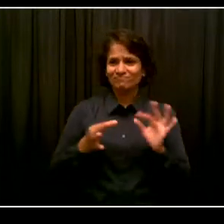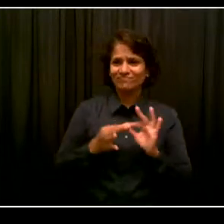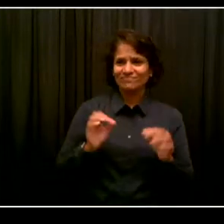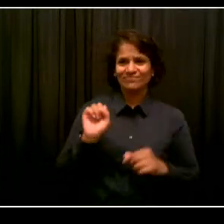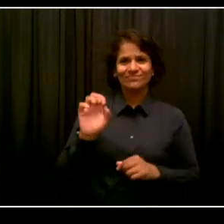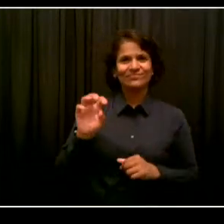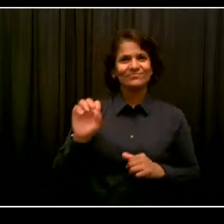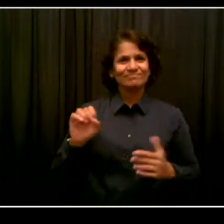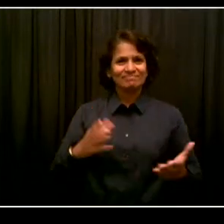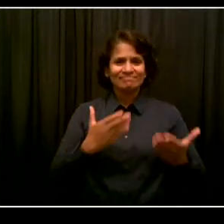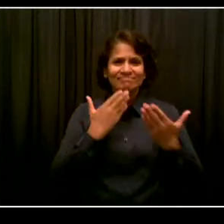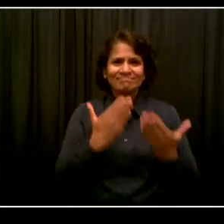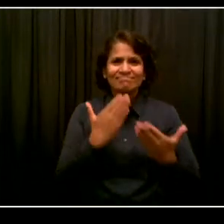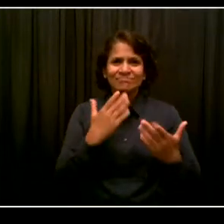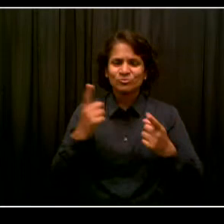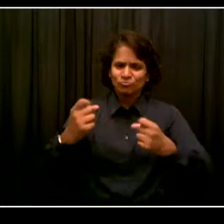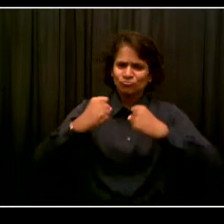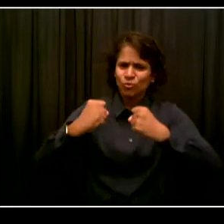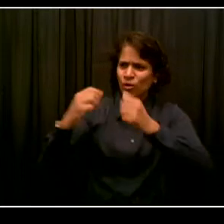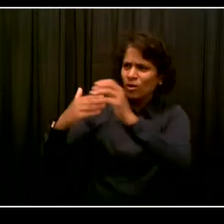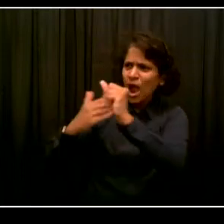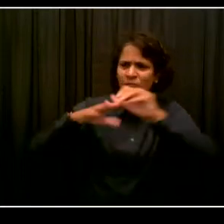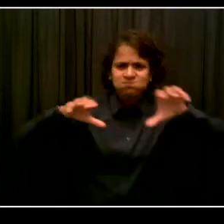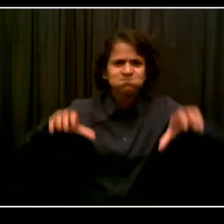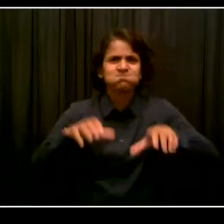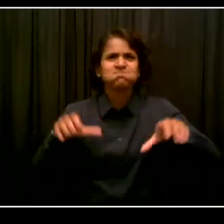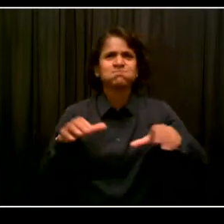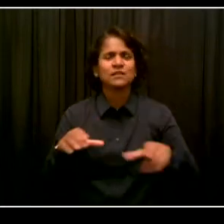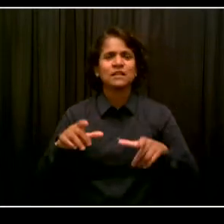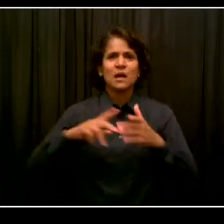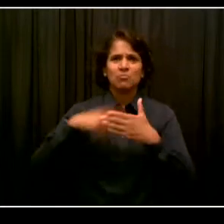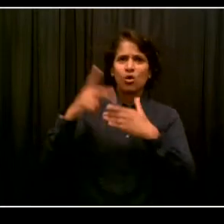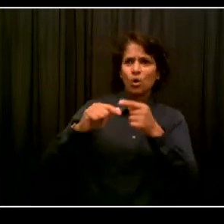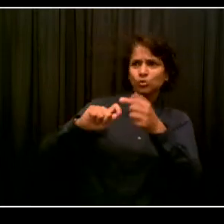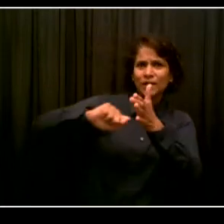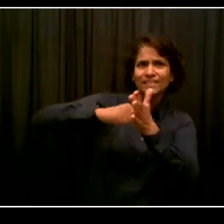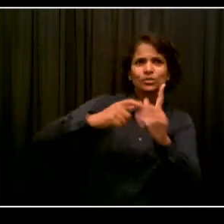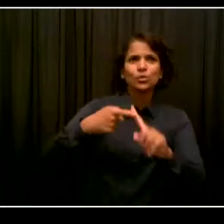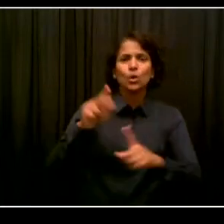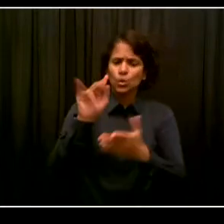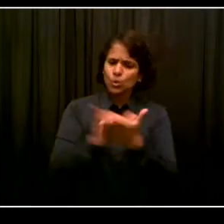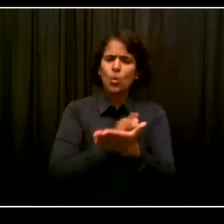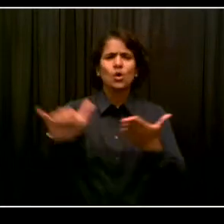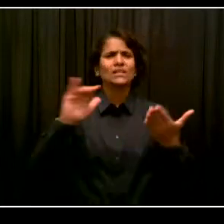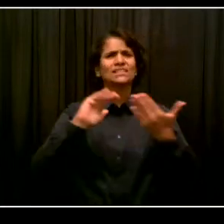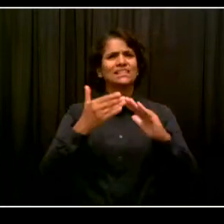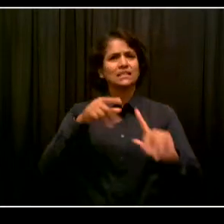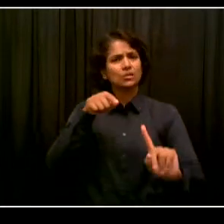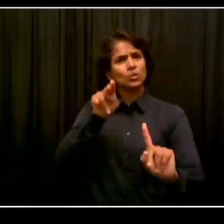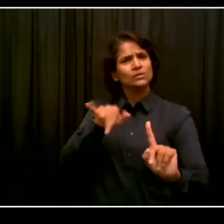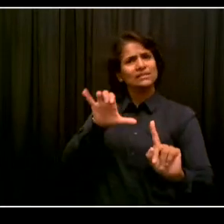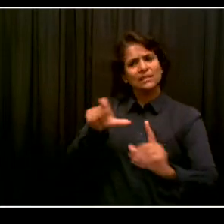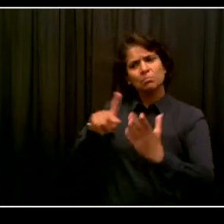York City keeps New Yorkers healthy and safe, businesses open, and employees on the job.